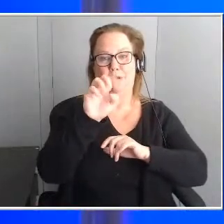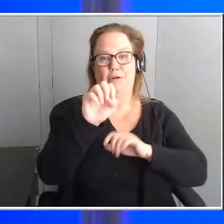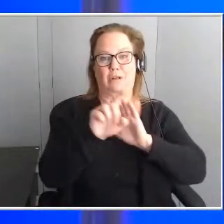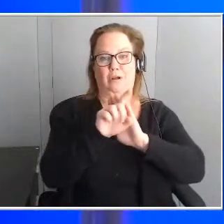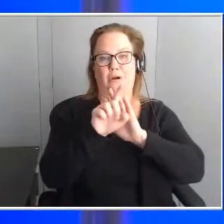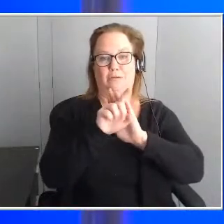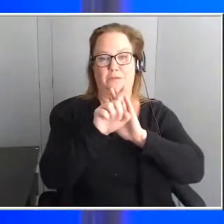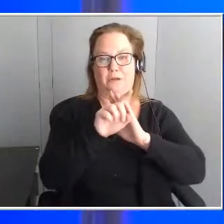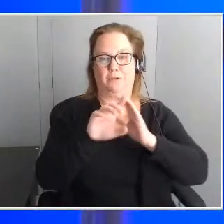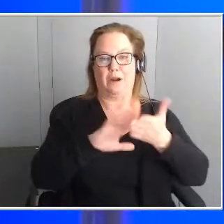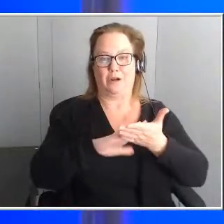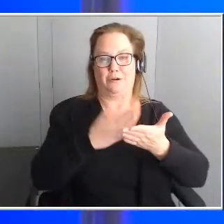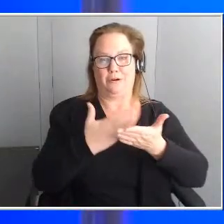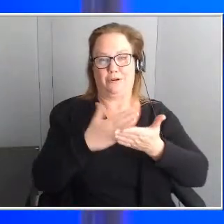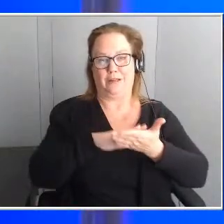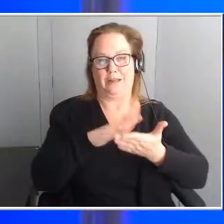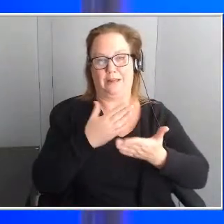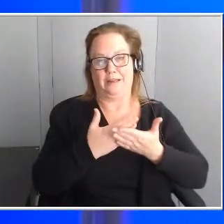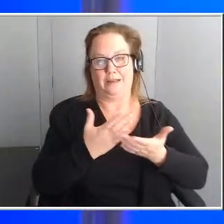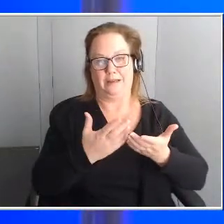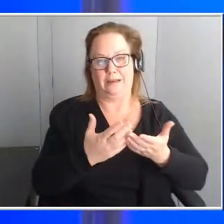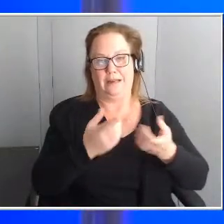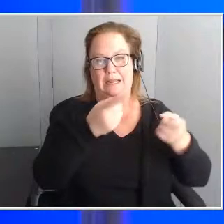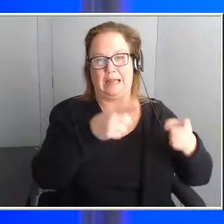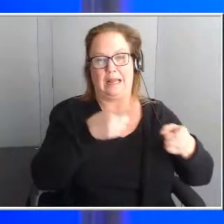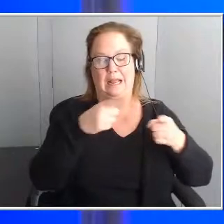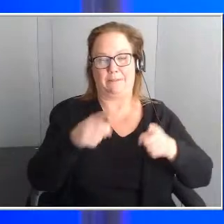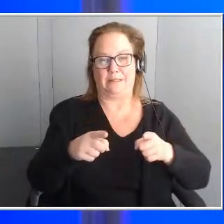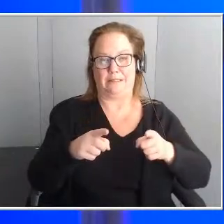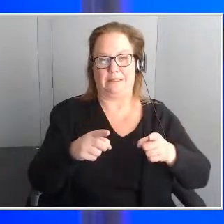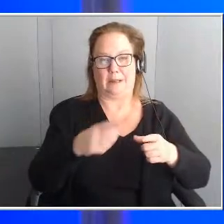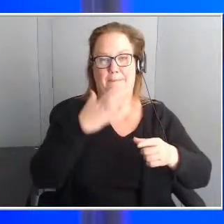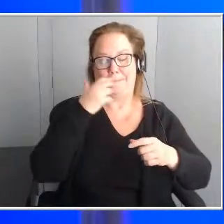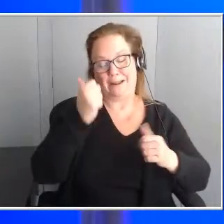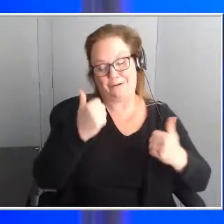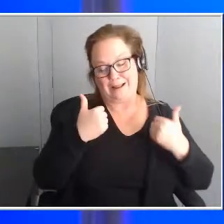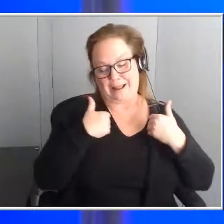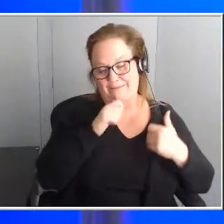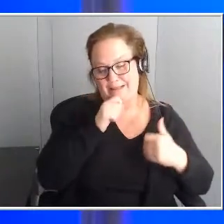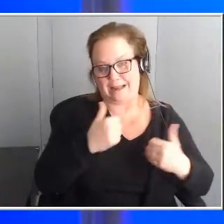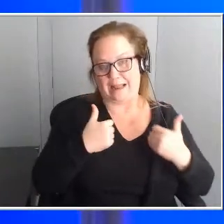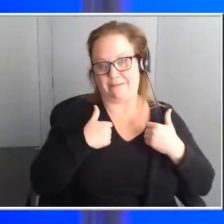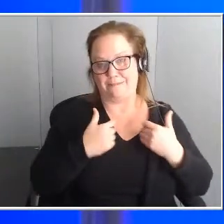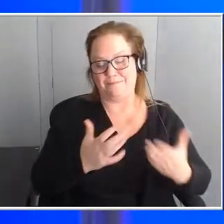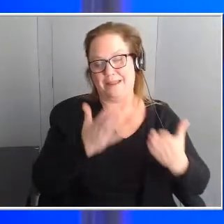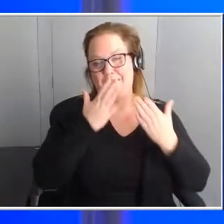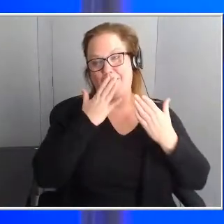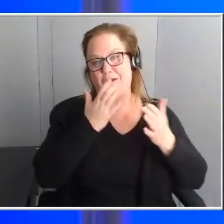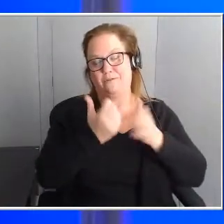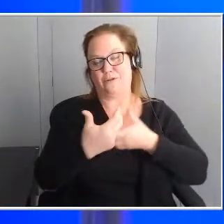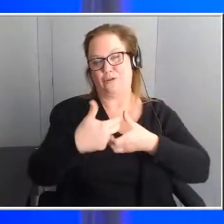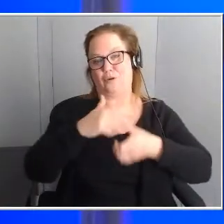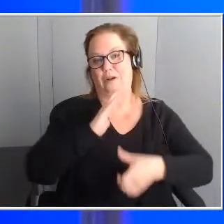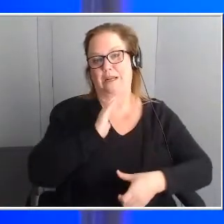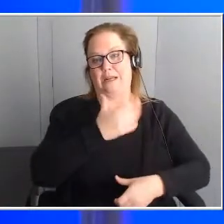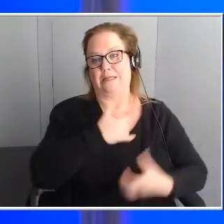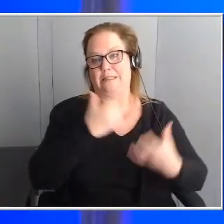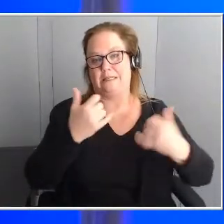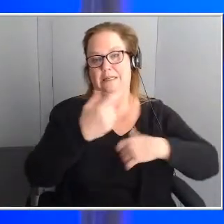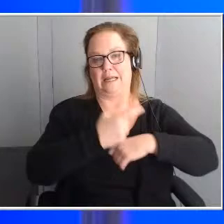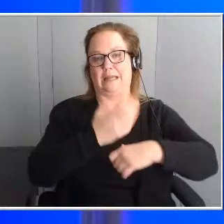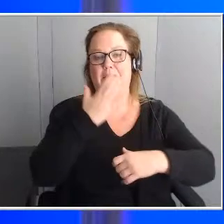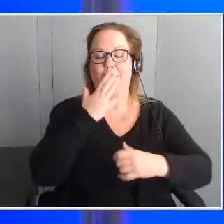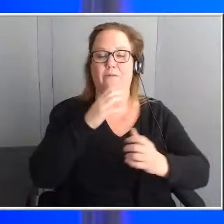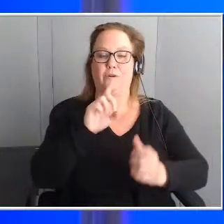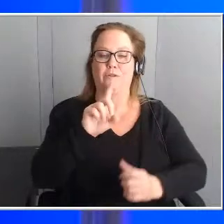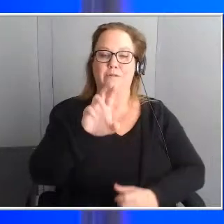off while you're cooking, but it happens. Always better to have one than to not have one. Thank you so much for being with us today, and thank you to our doctors for taking